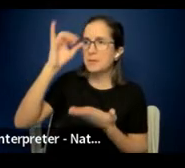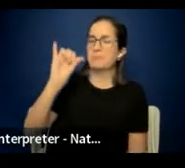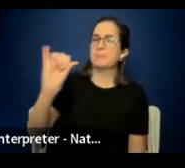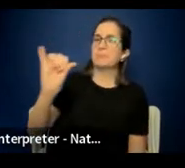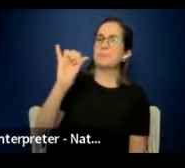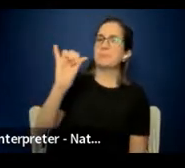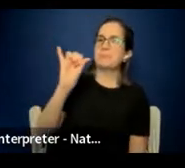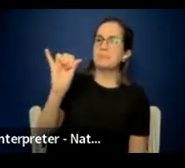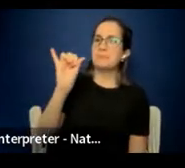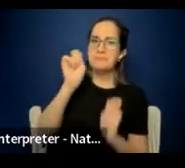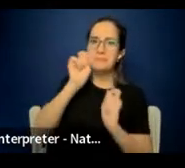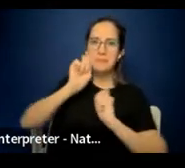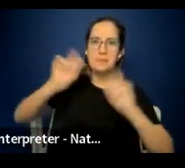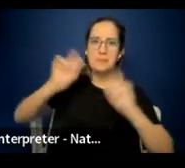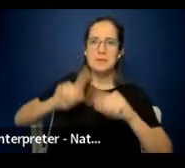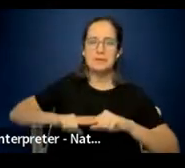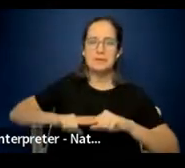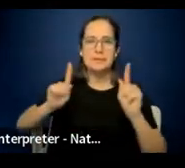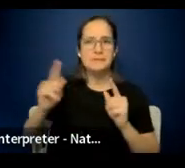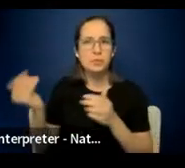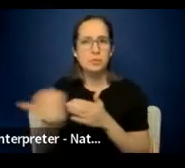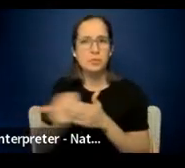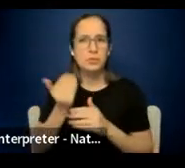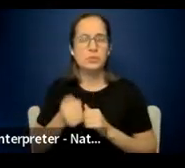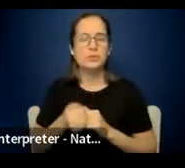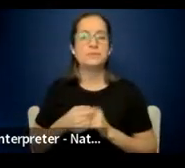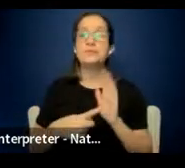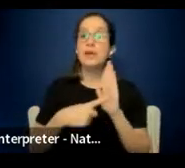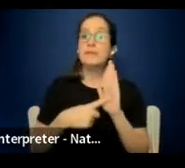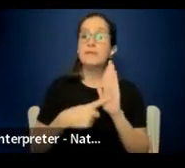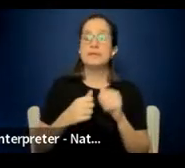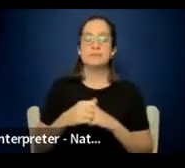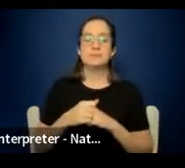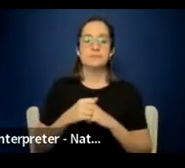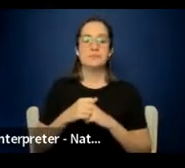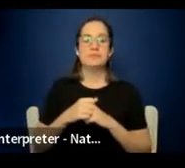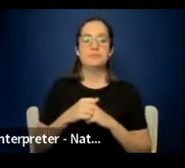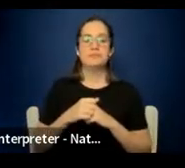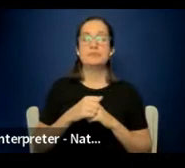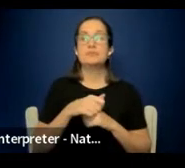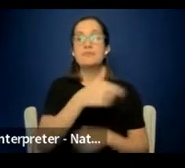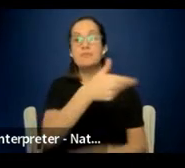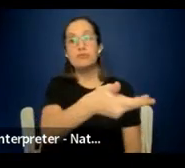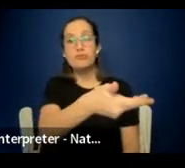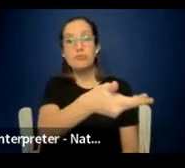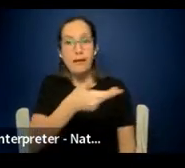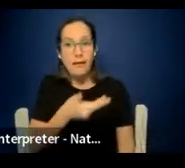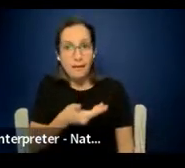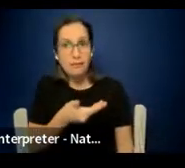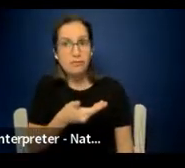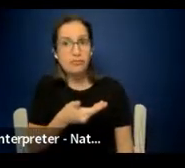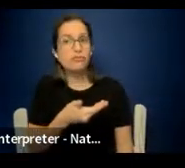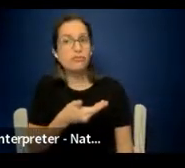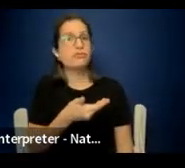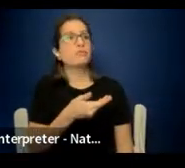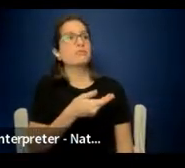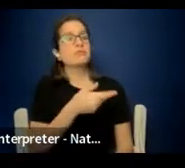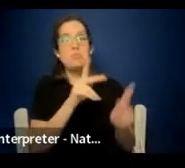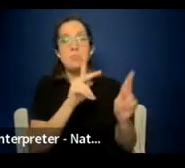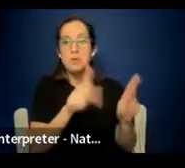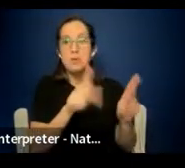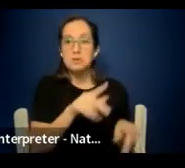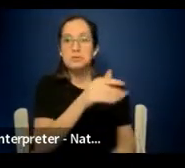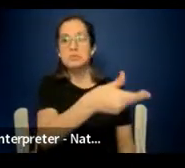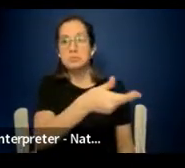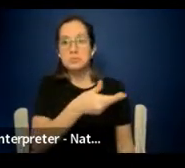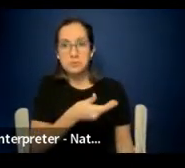them was this idea of, you know, when you hire an employee and bring them on board, would you do that? And, you know,